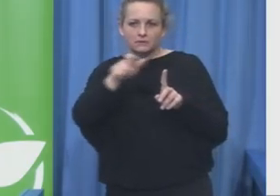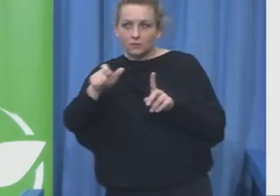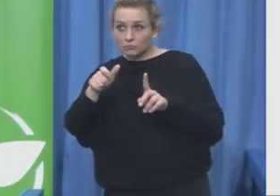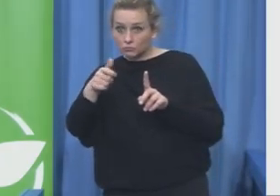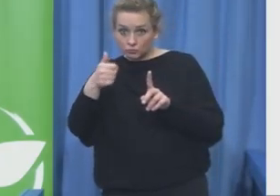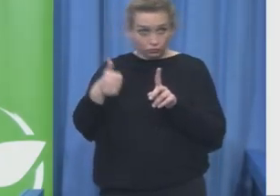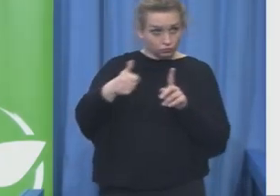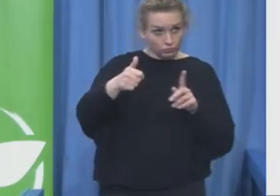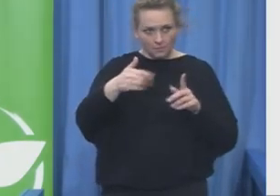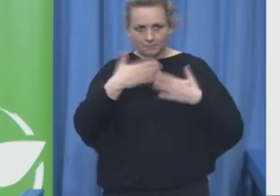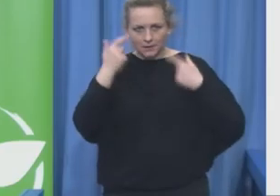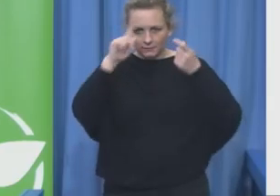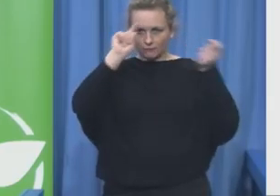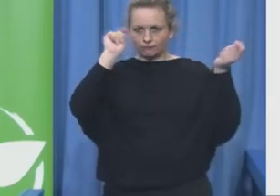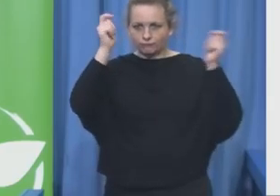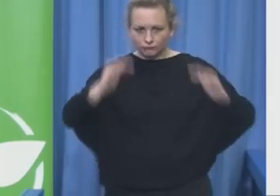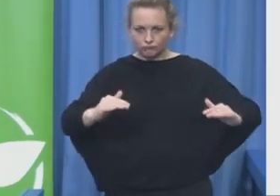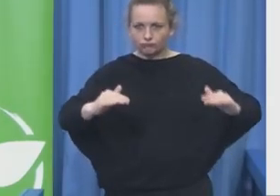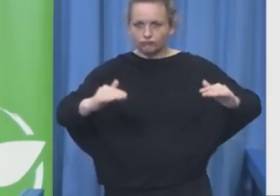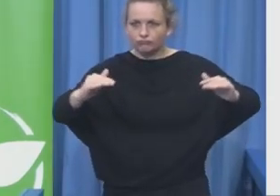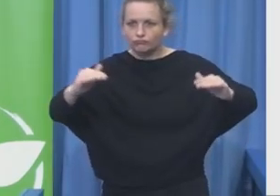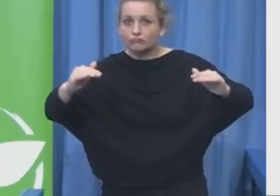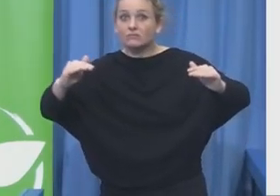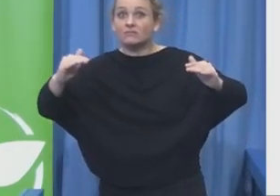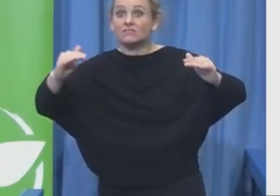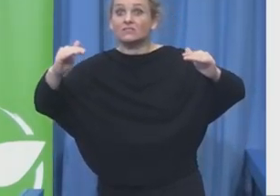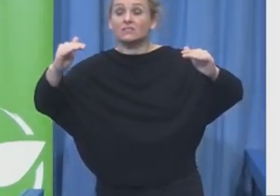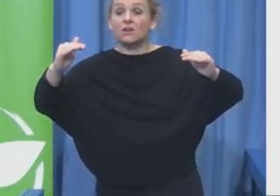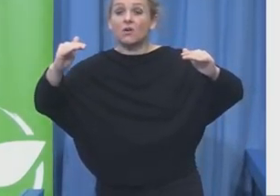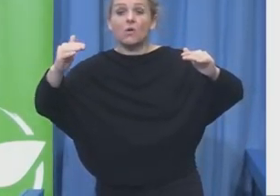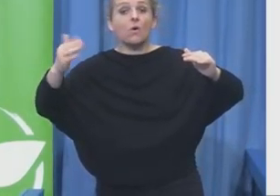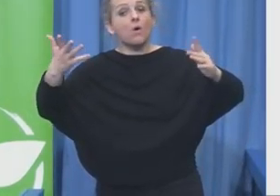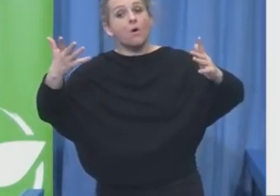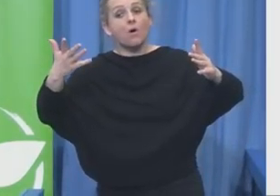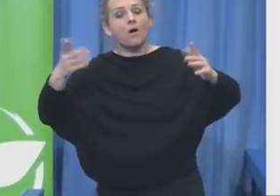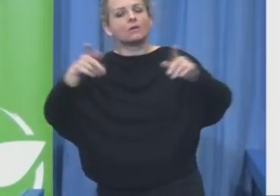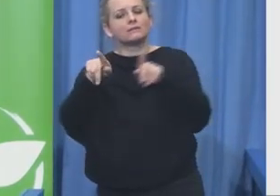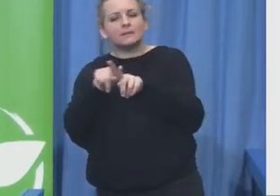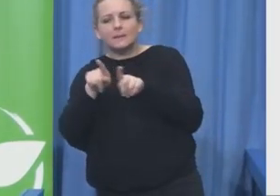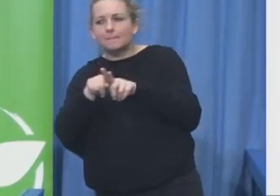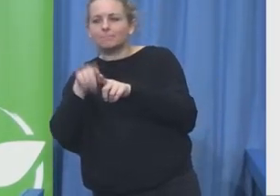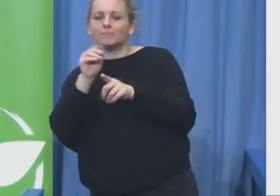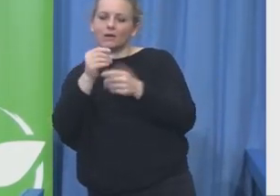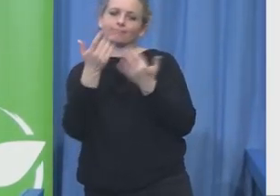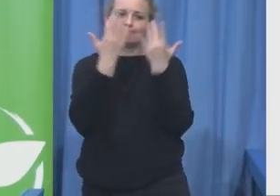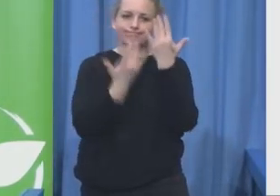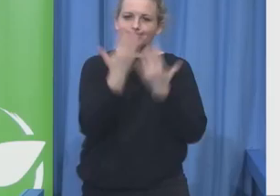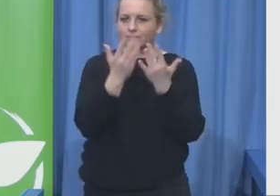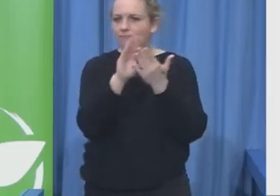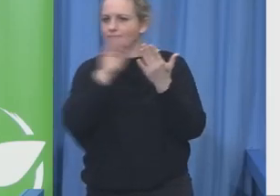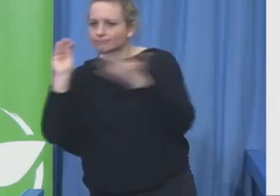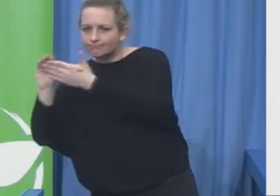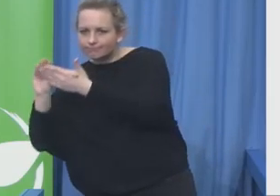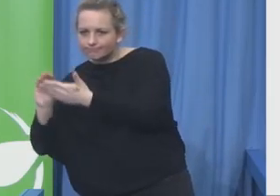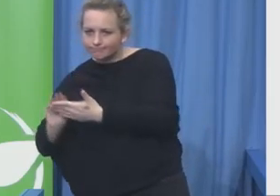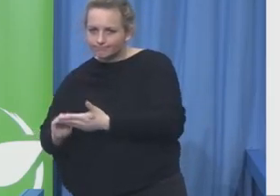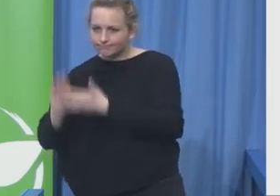performance indicators. And of course, we try to grasp the number of persons included and hired in these different services